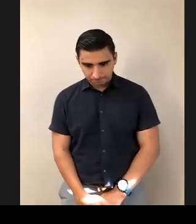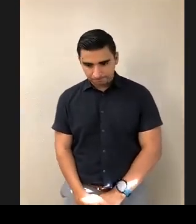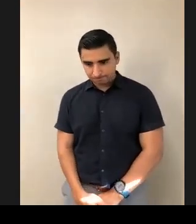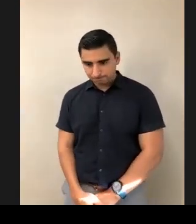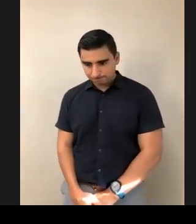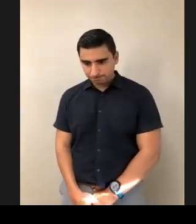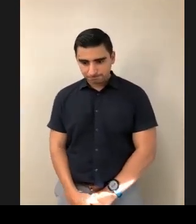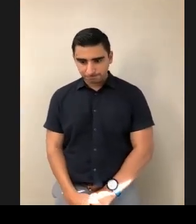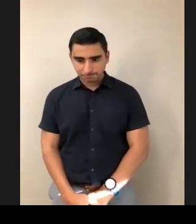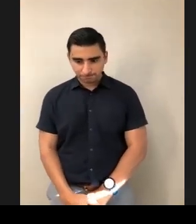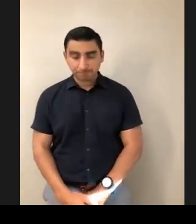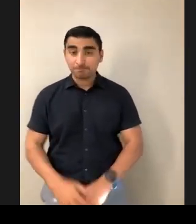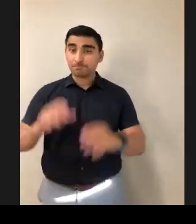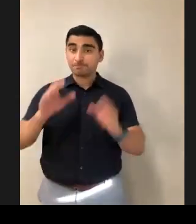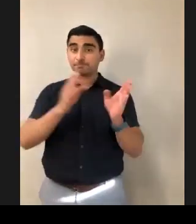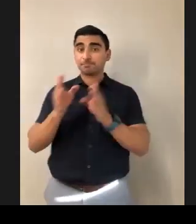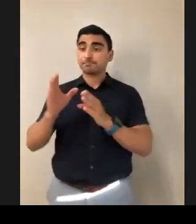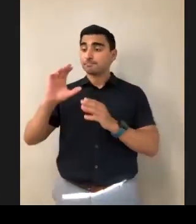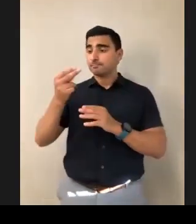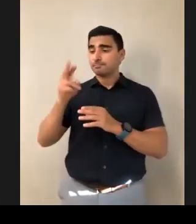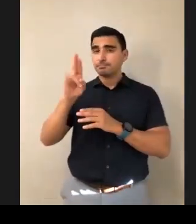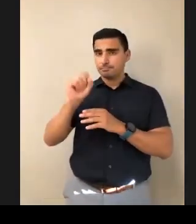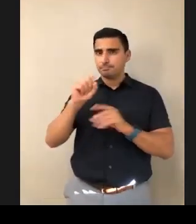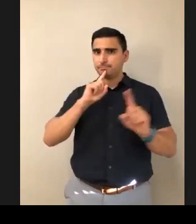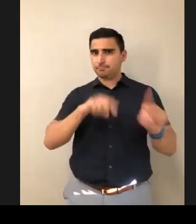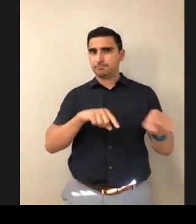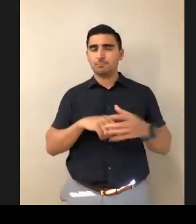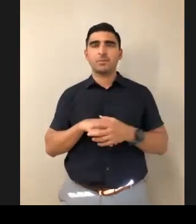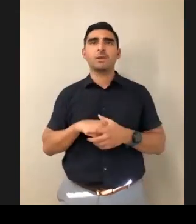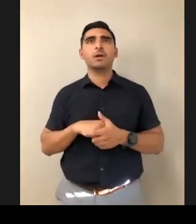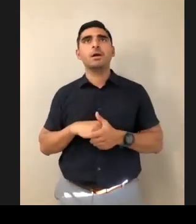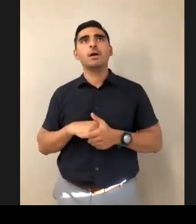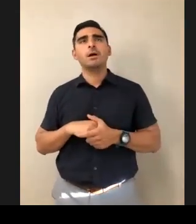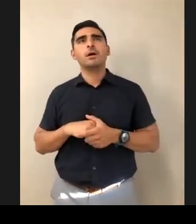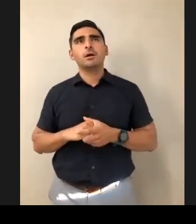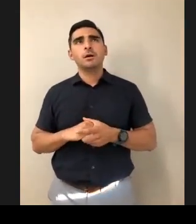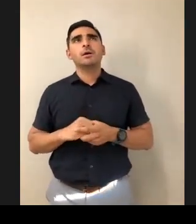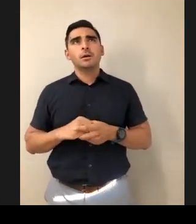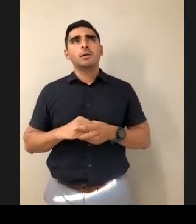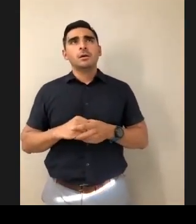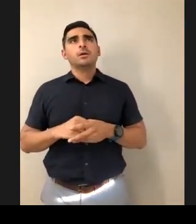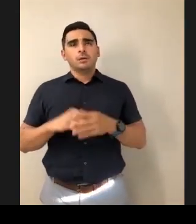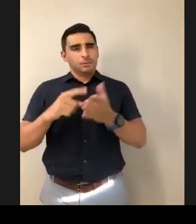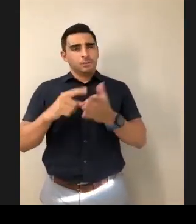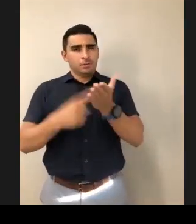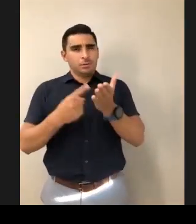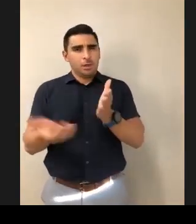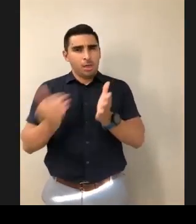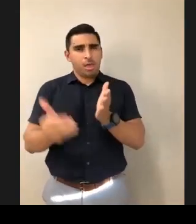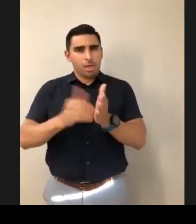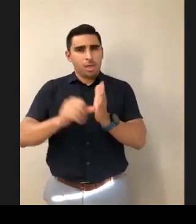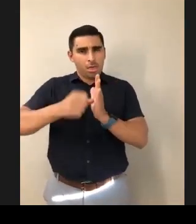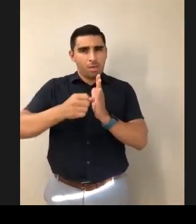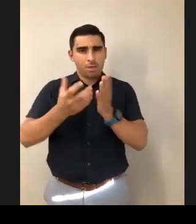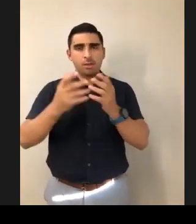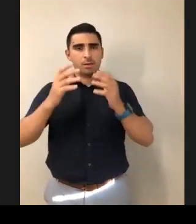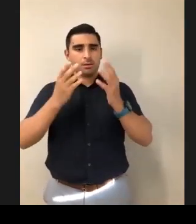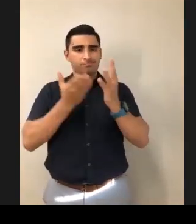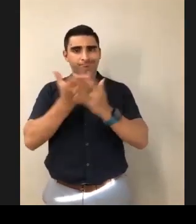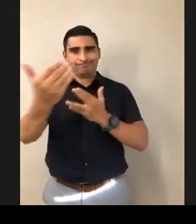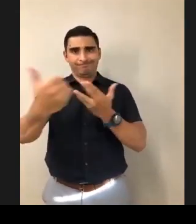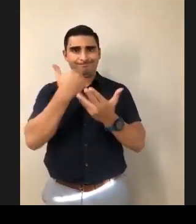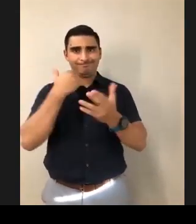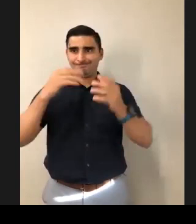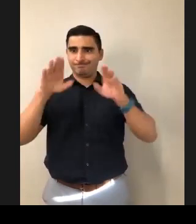I think that this is the other side of transparency that we've talked about so much, being transparent